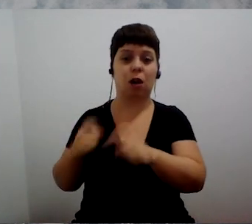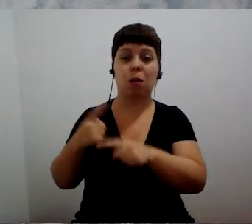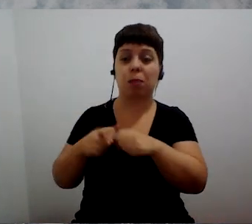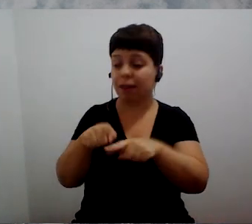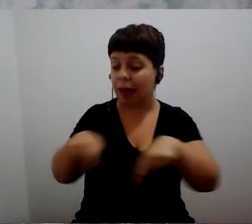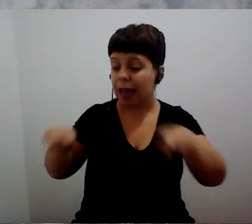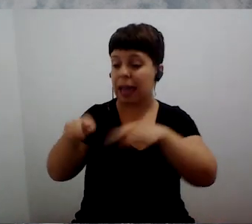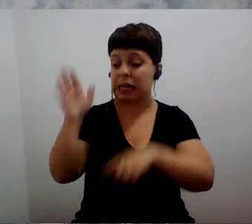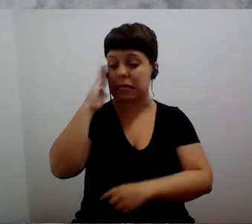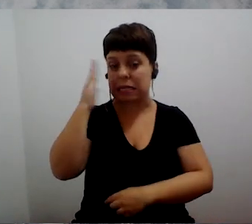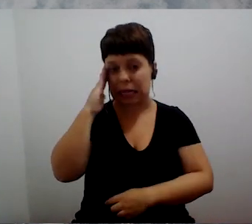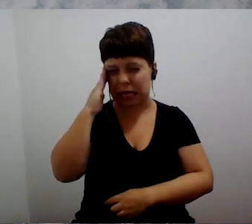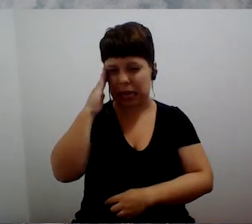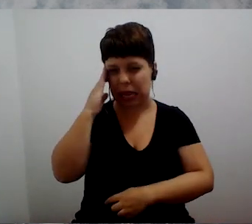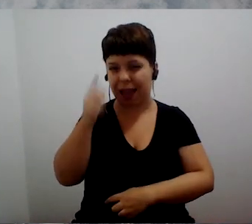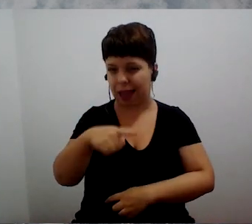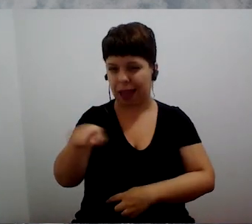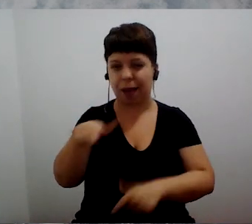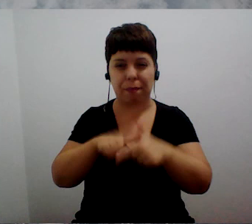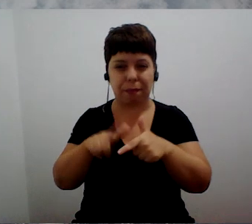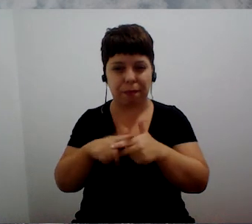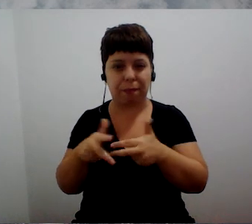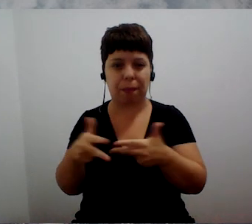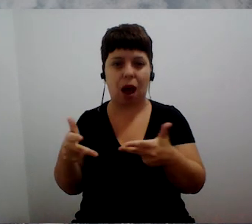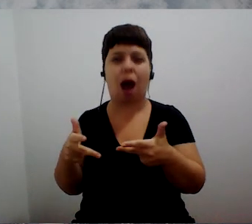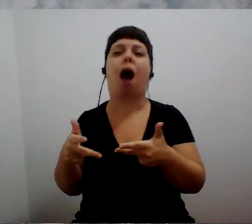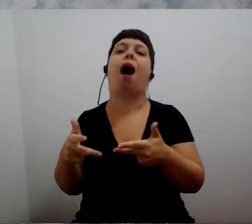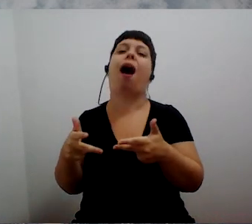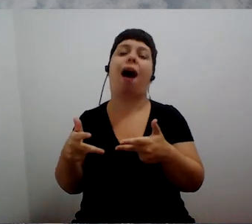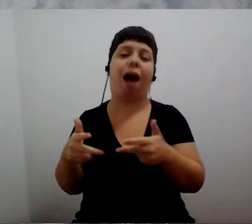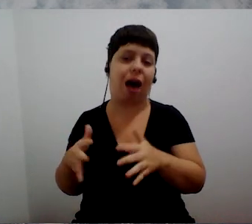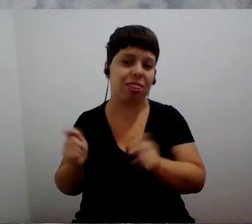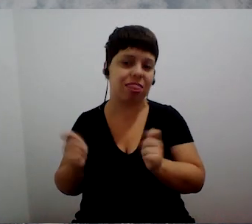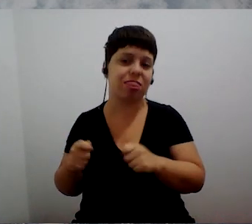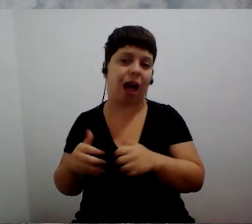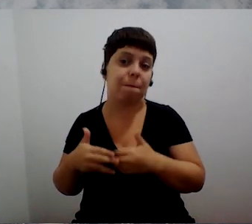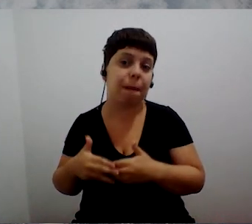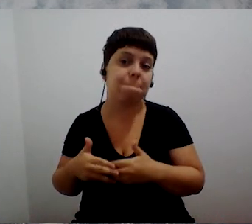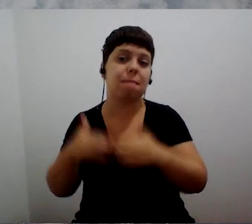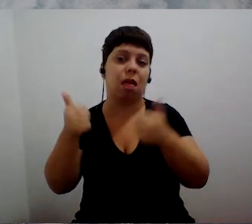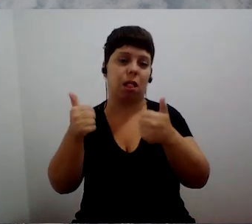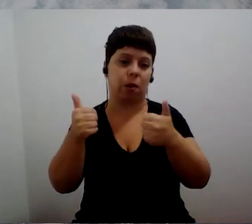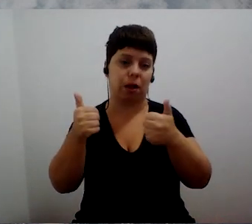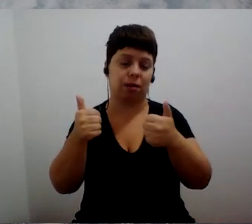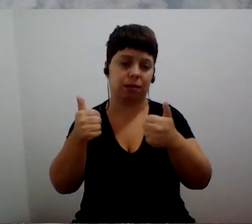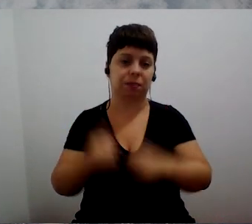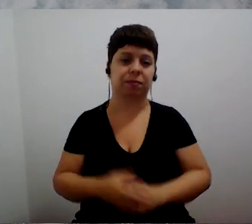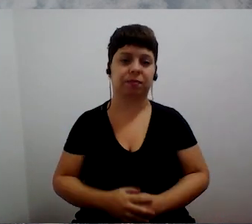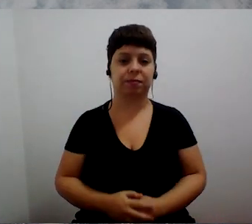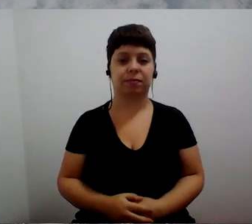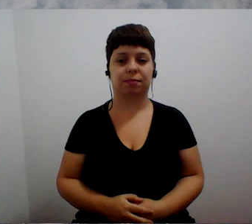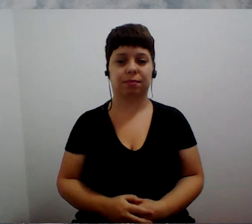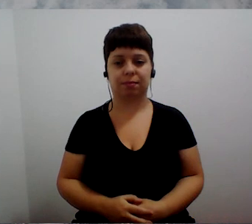understanding about these issues, these things, we can do better outside our home. So I think we